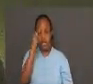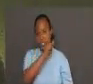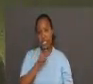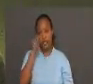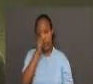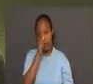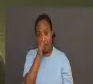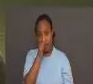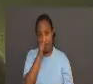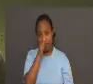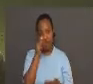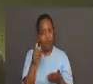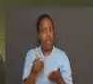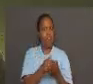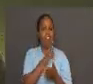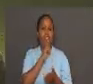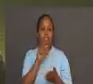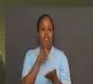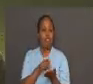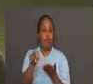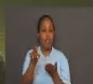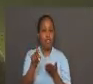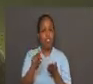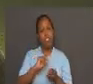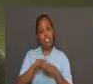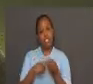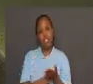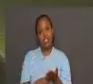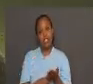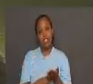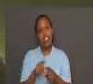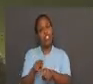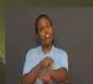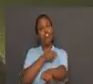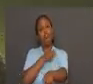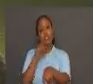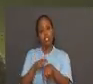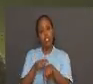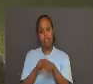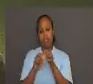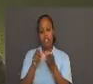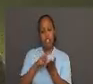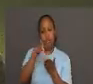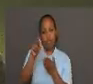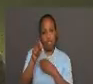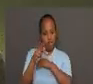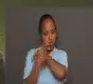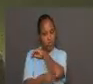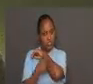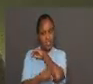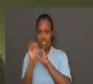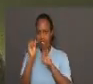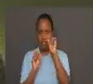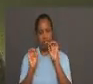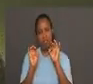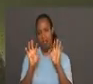Ethiopia is a new democracy, and there is not a long history of democratic politics